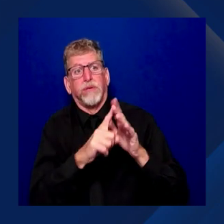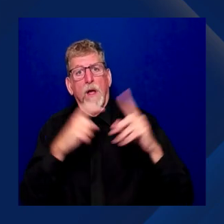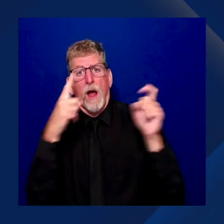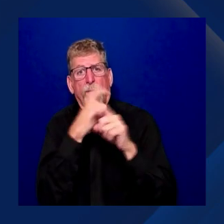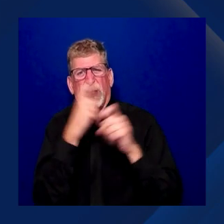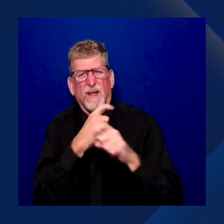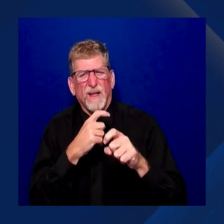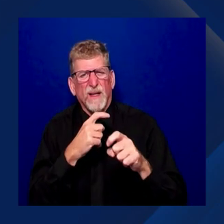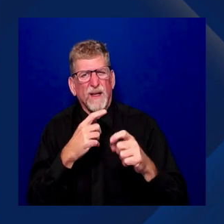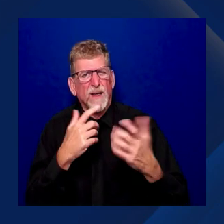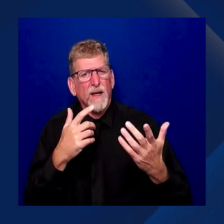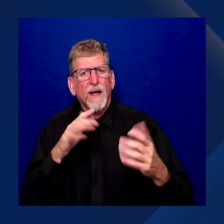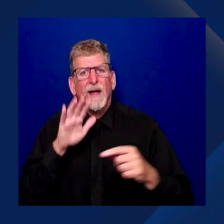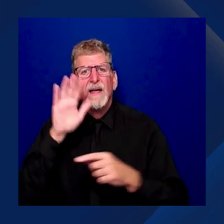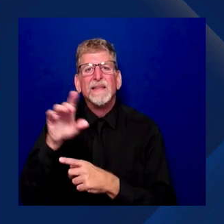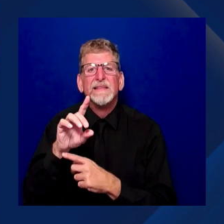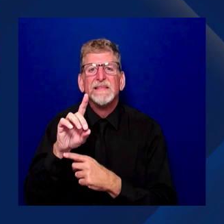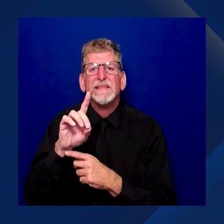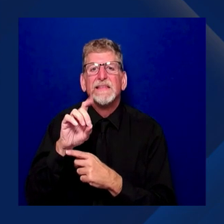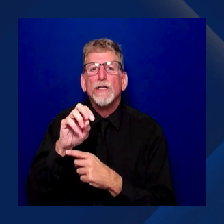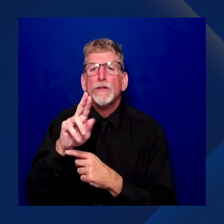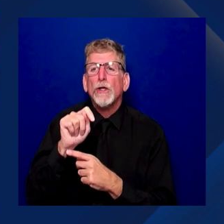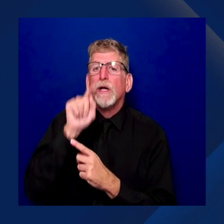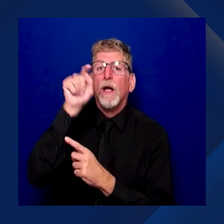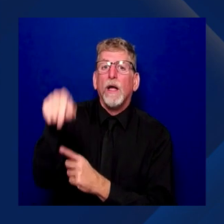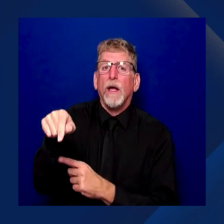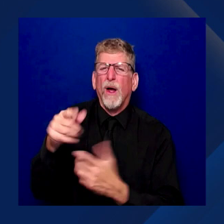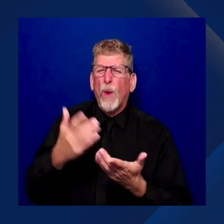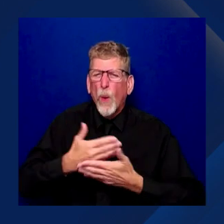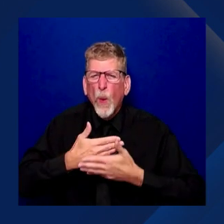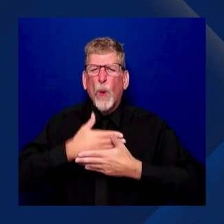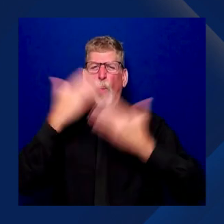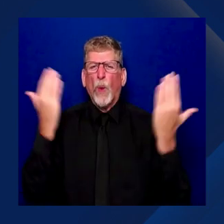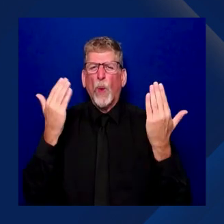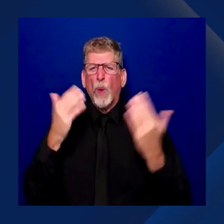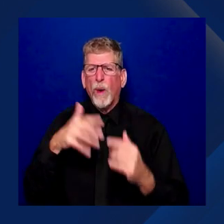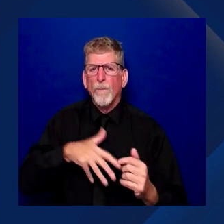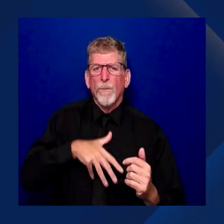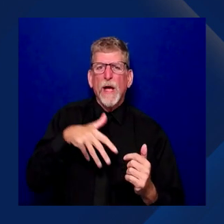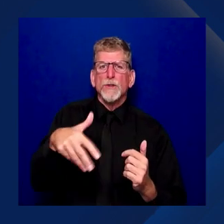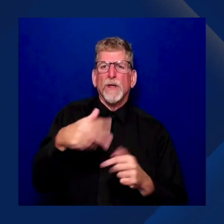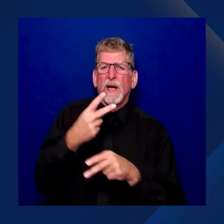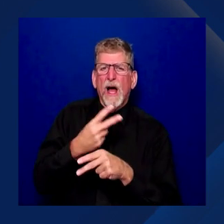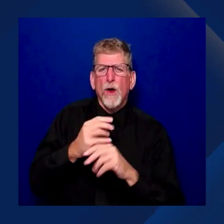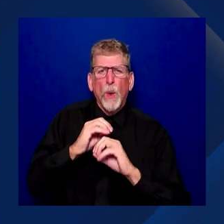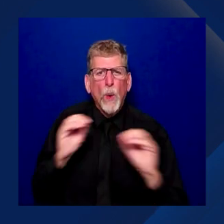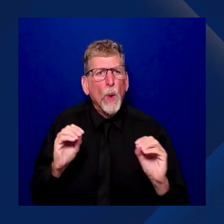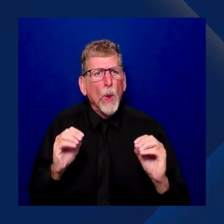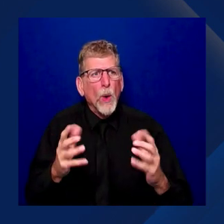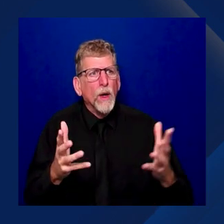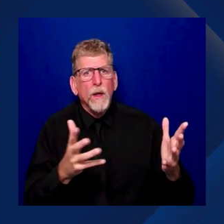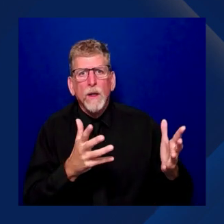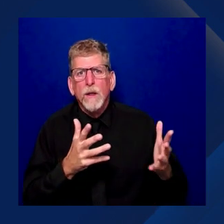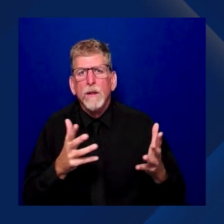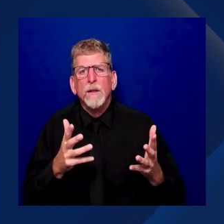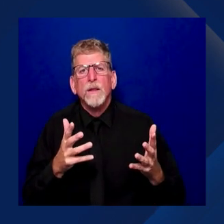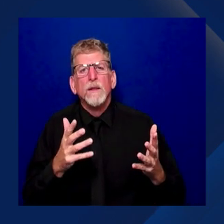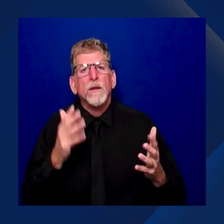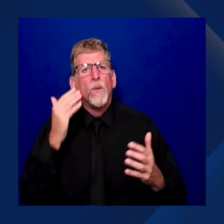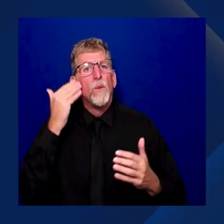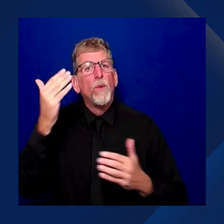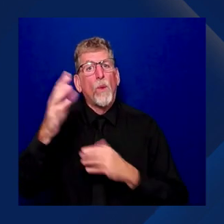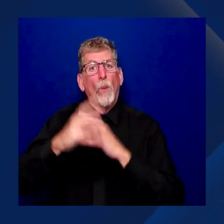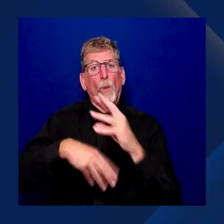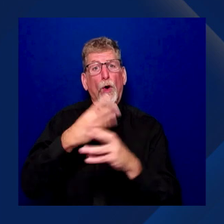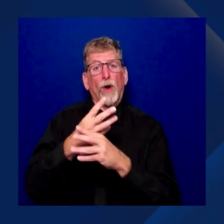unavailability of appropriate maternal care. Mm-hmm. Let's talk a little bit about what the world can look like and what the solutions look like. Yeah, I think that